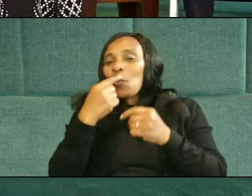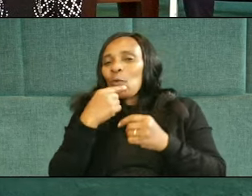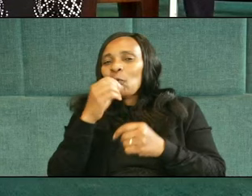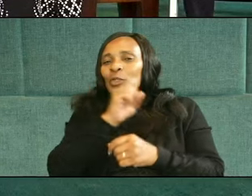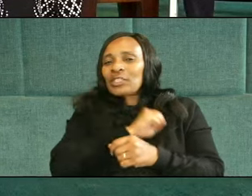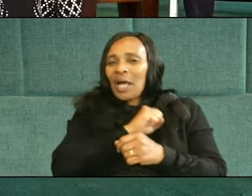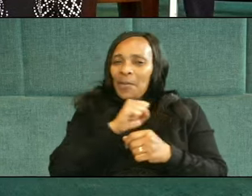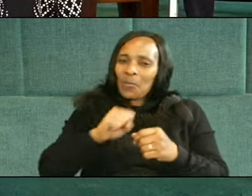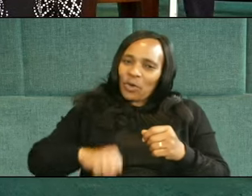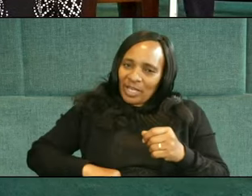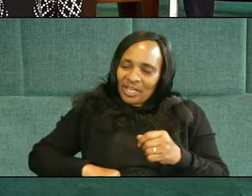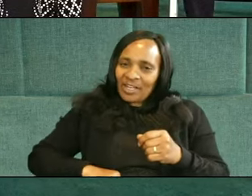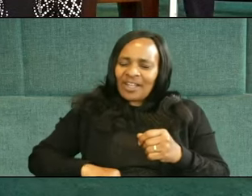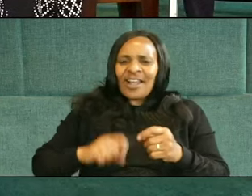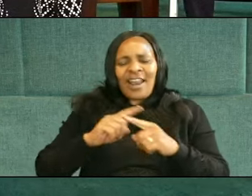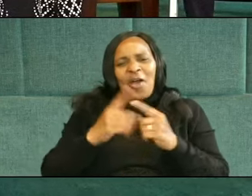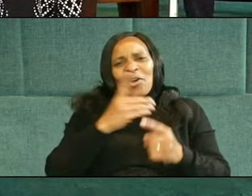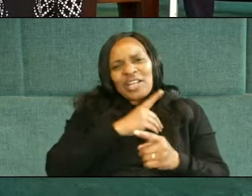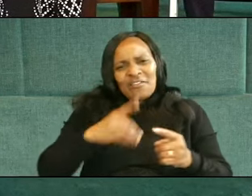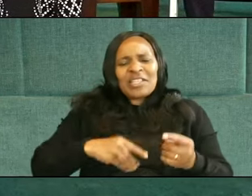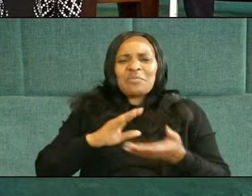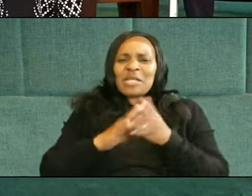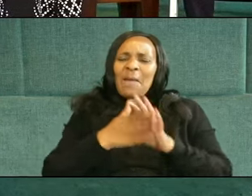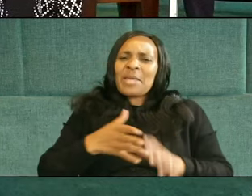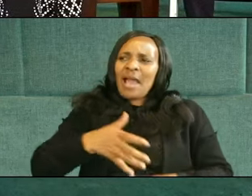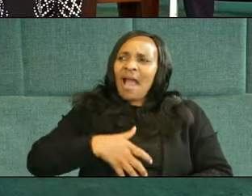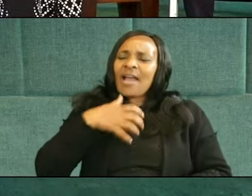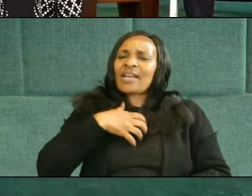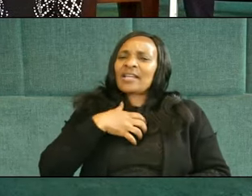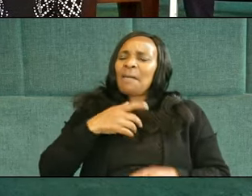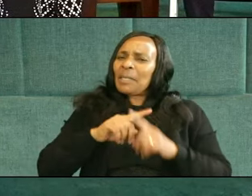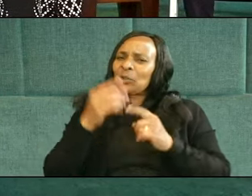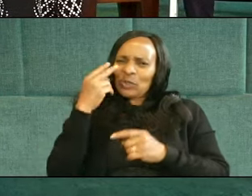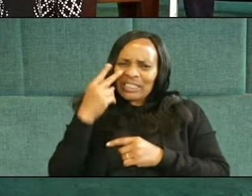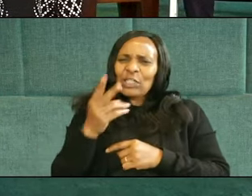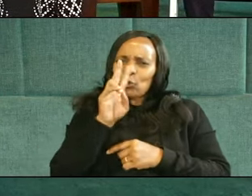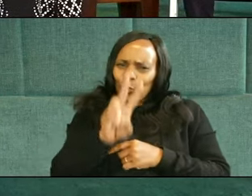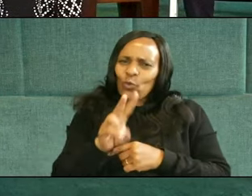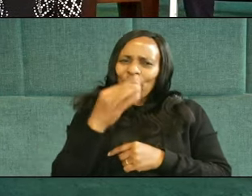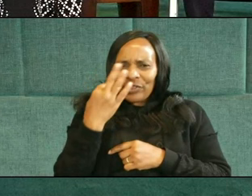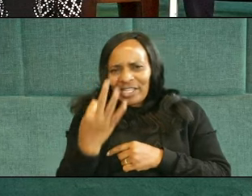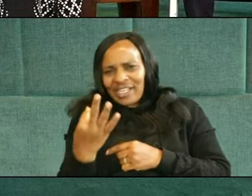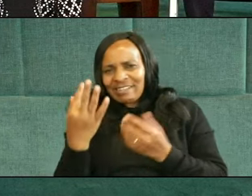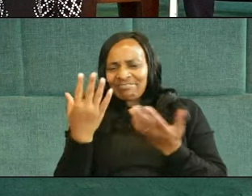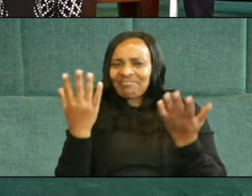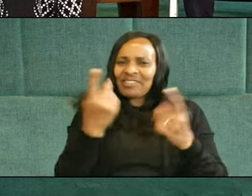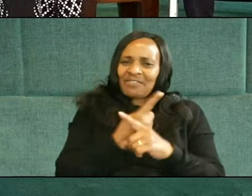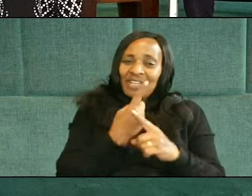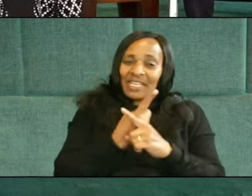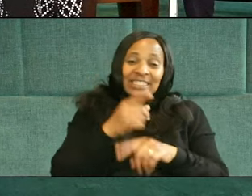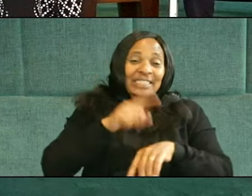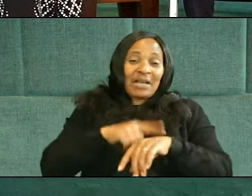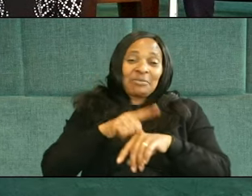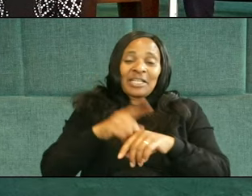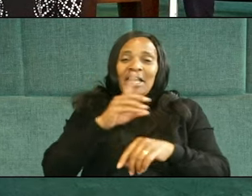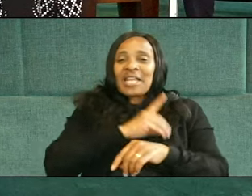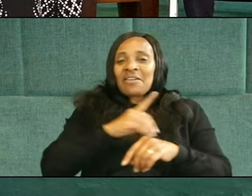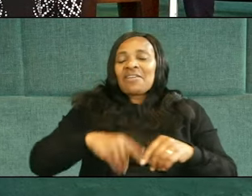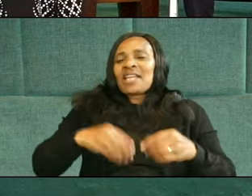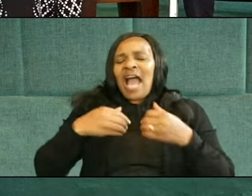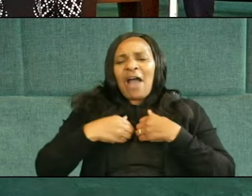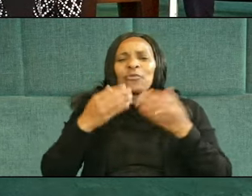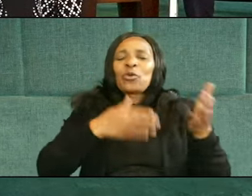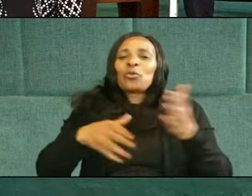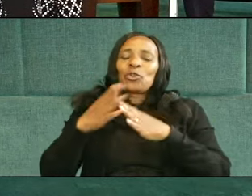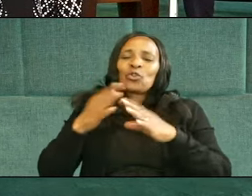right to become angry, right? But we see two or three different times where David has the opportunity to kill